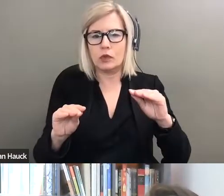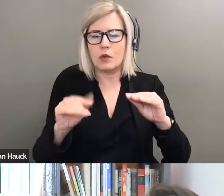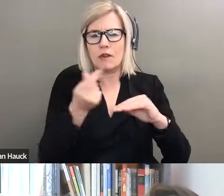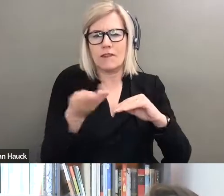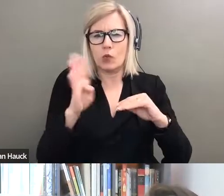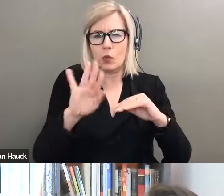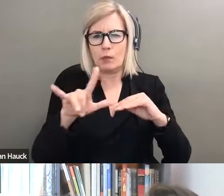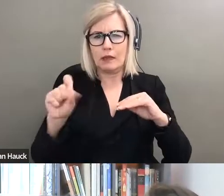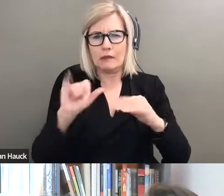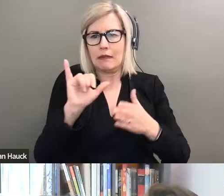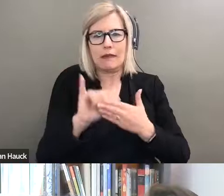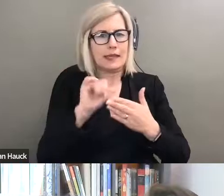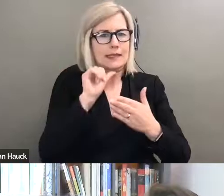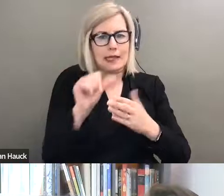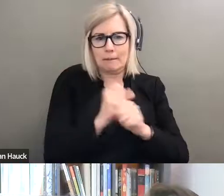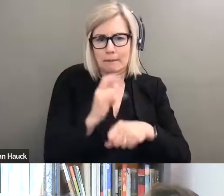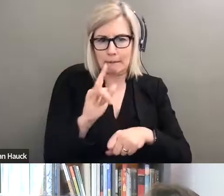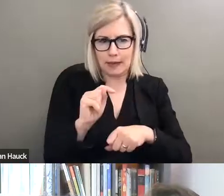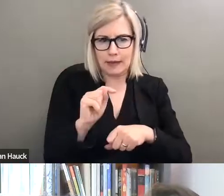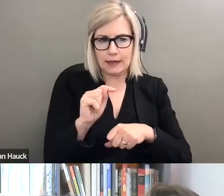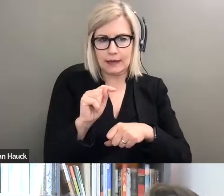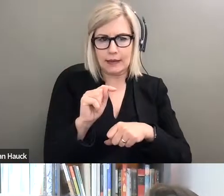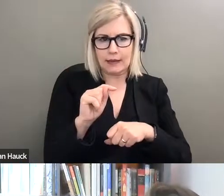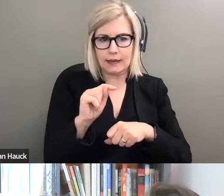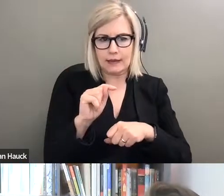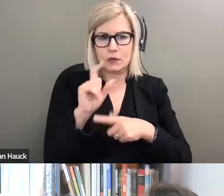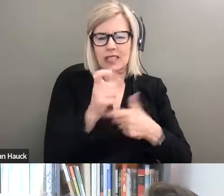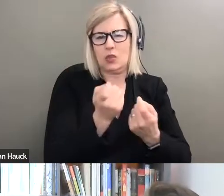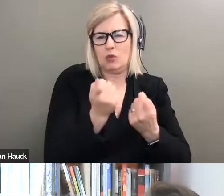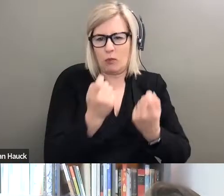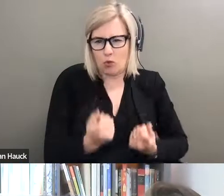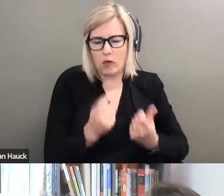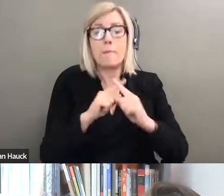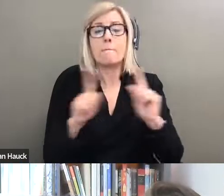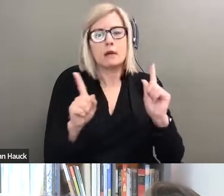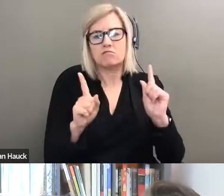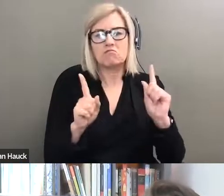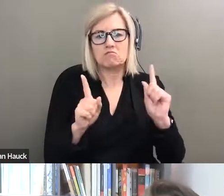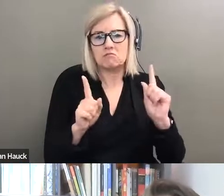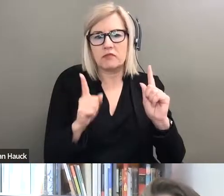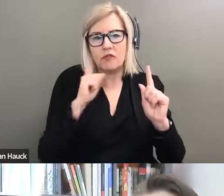didn't quite make it. So I got to get those out of the bill tracker, but otherwise it's updated.